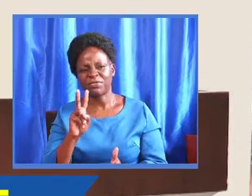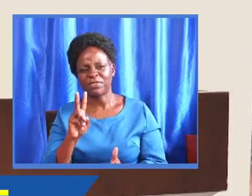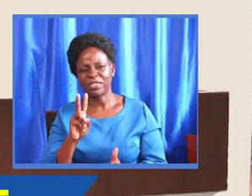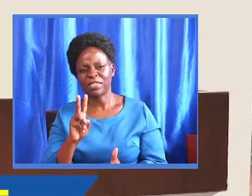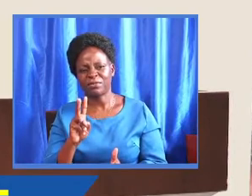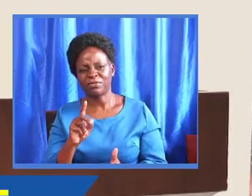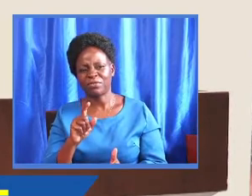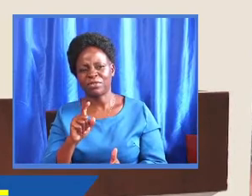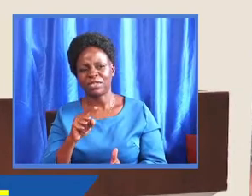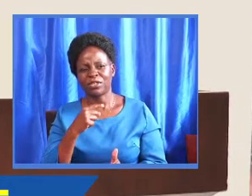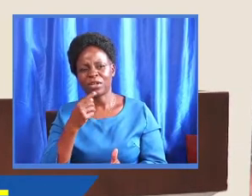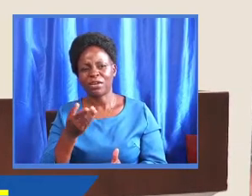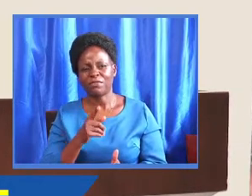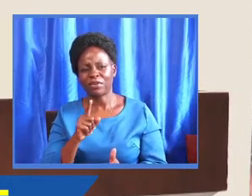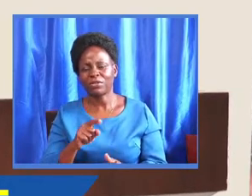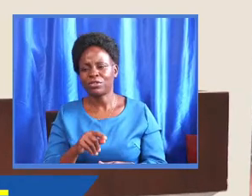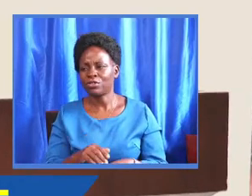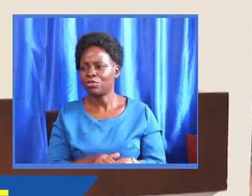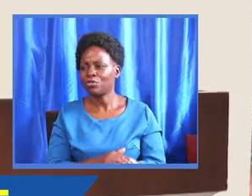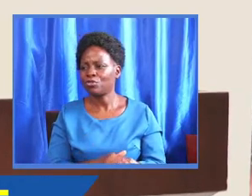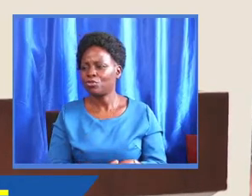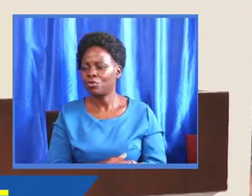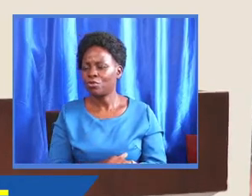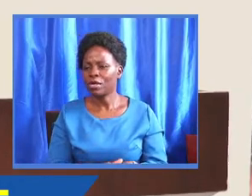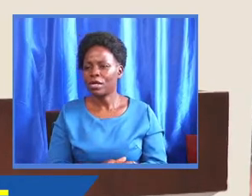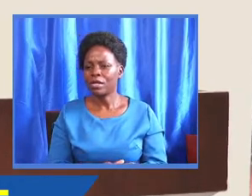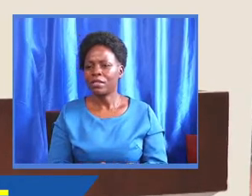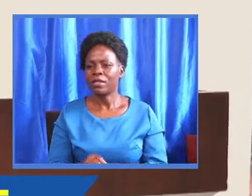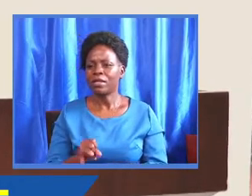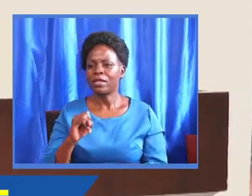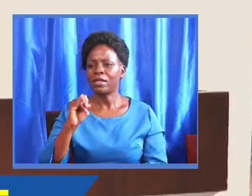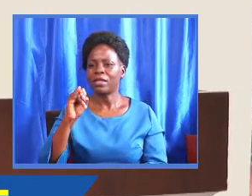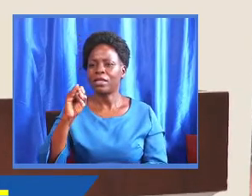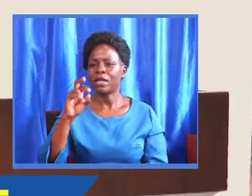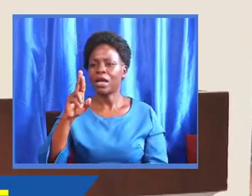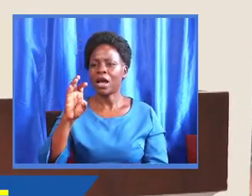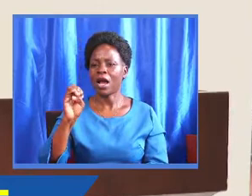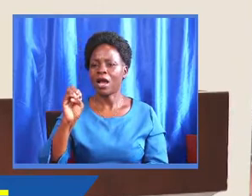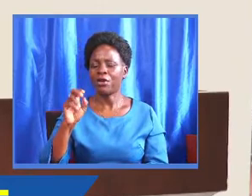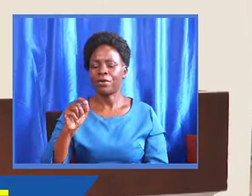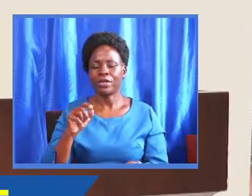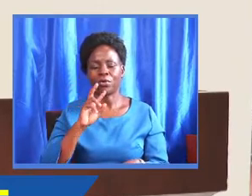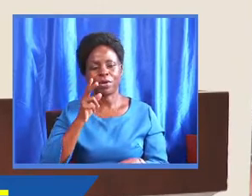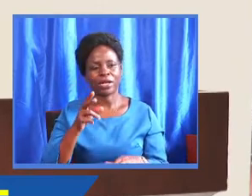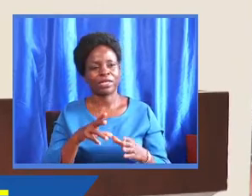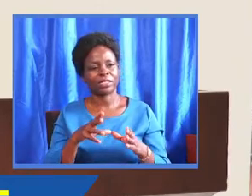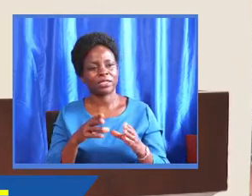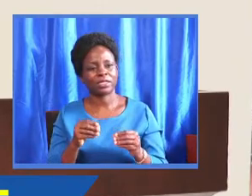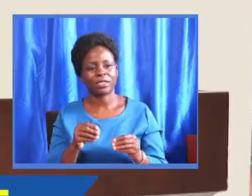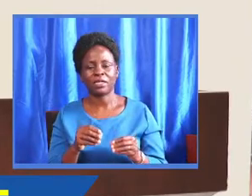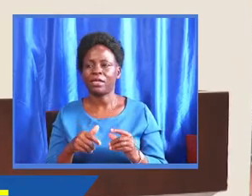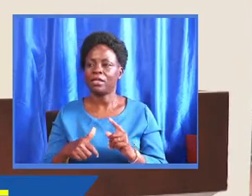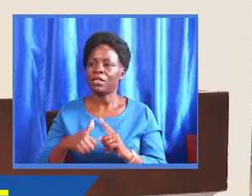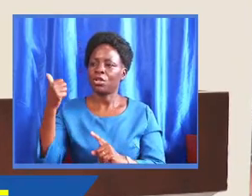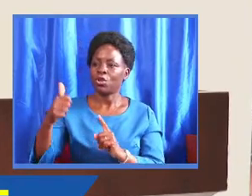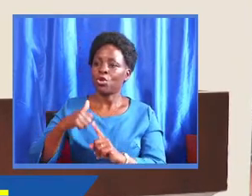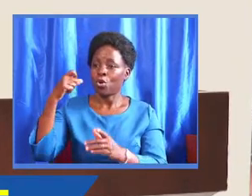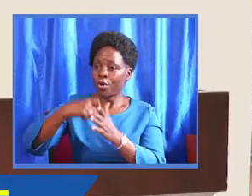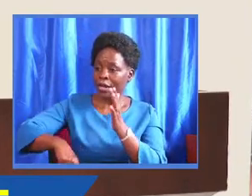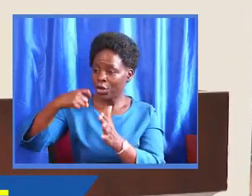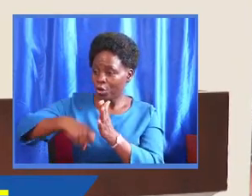Luganda. So just ask it, then Irene will answer in summary. Rental tax